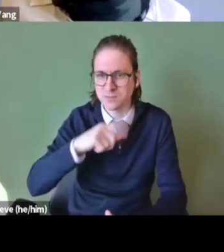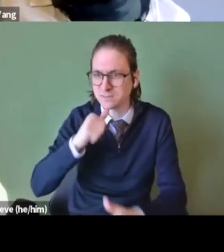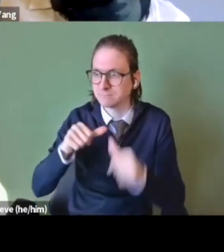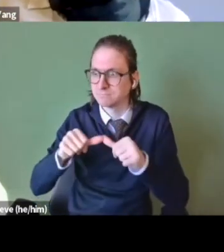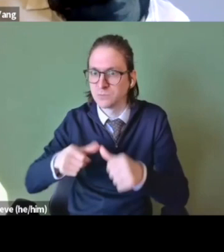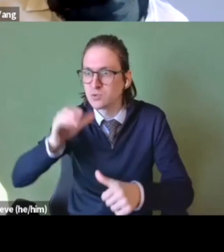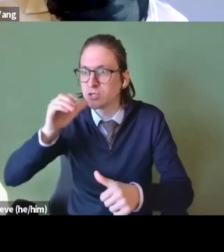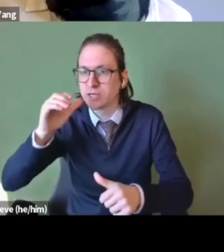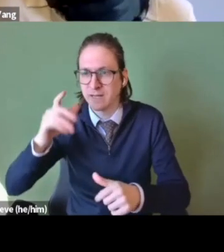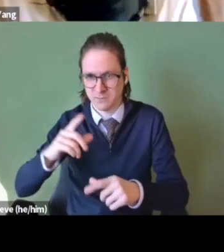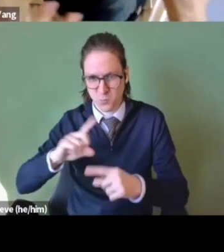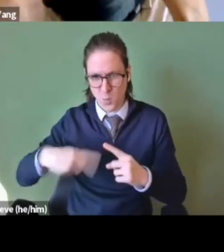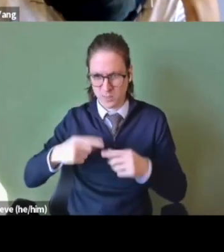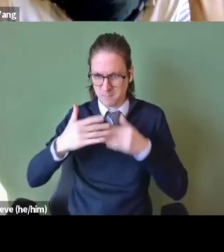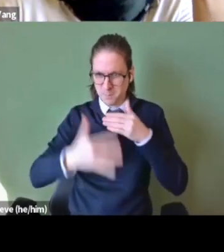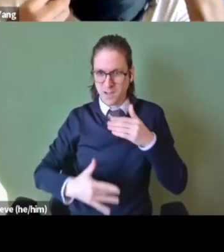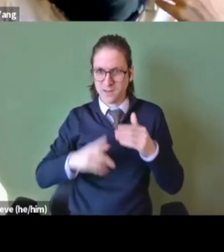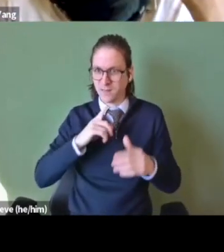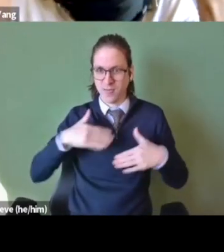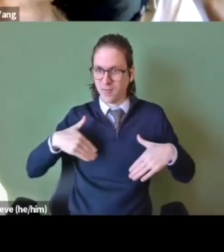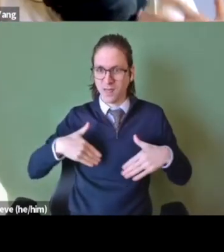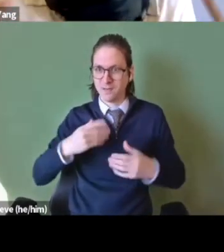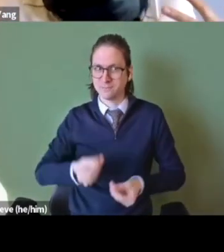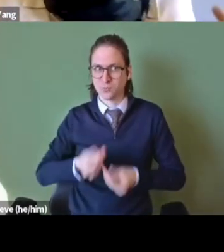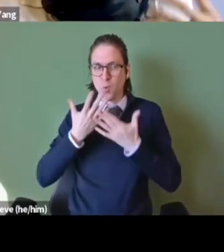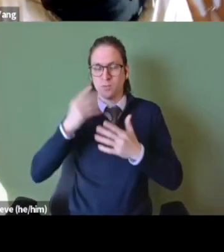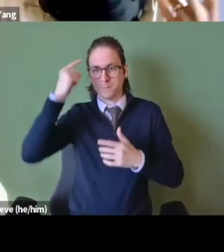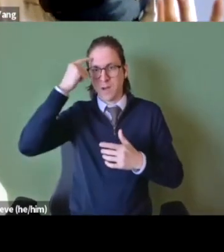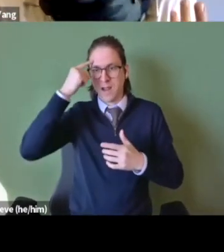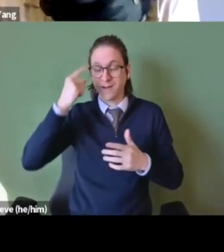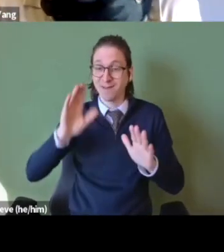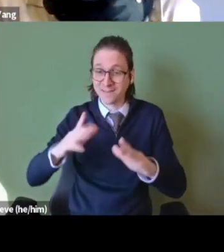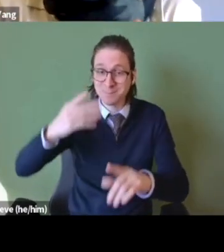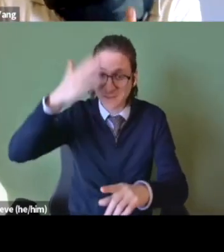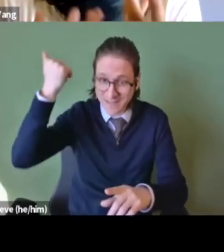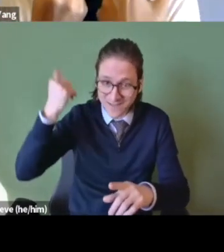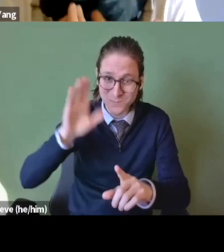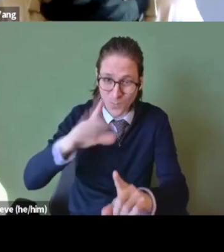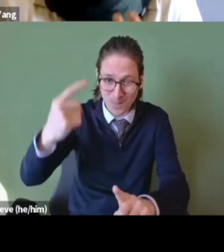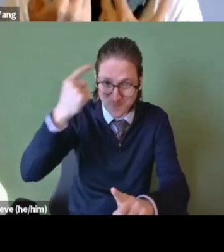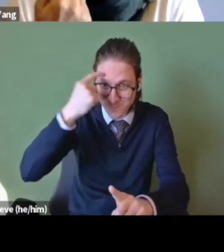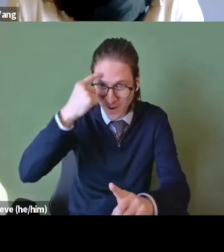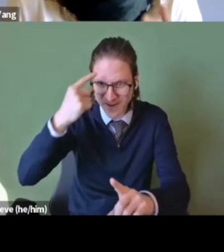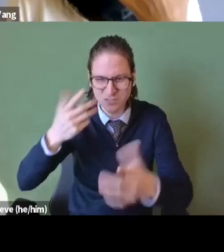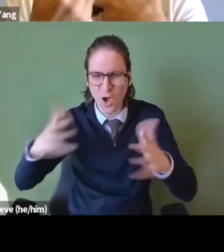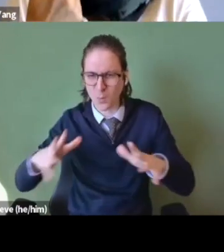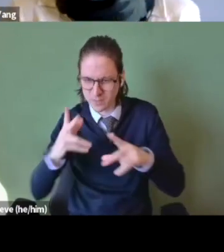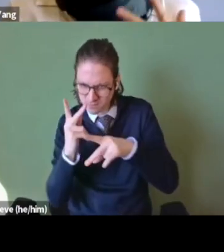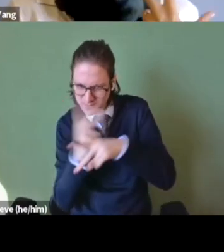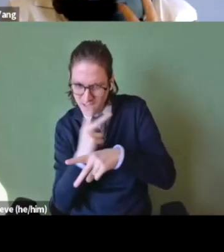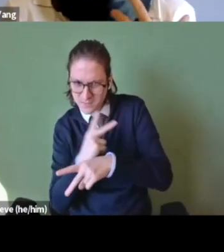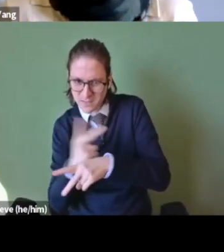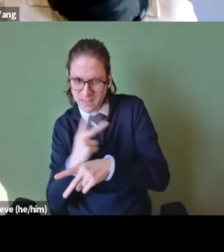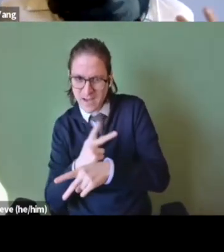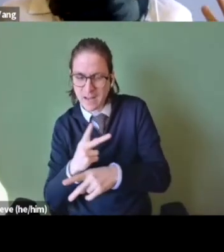actually been more diluted? It's because your brain is doing all kinds of calculations about the feeling of the water